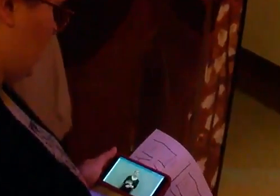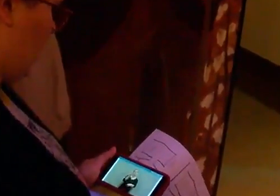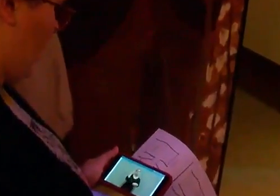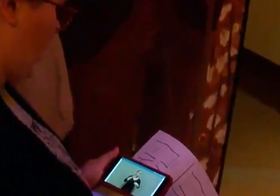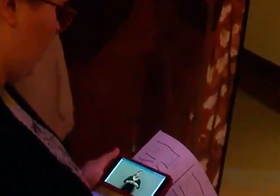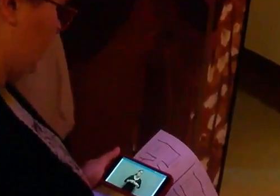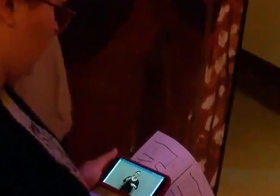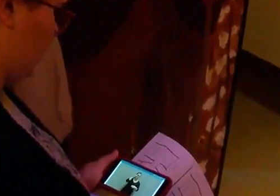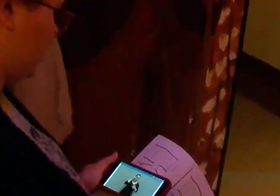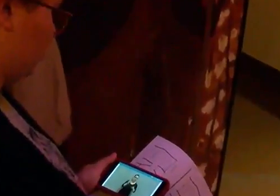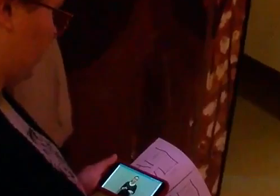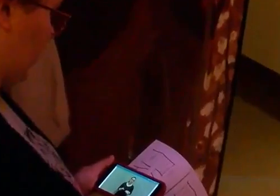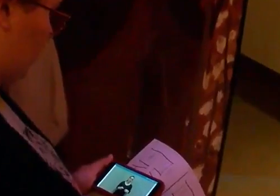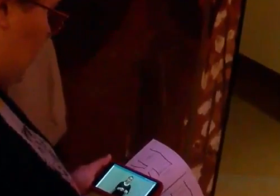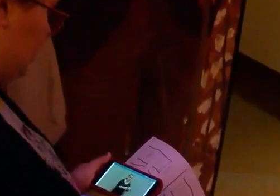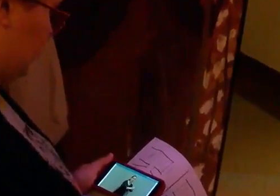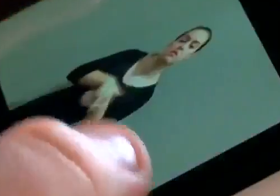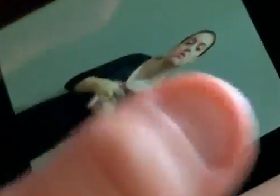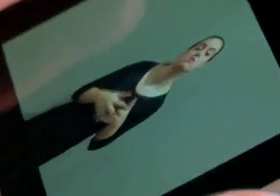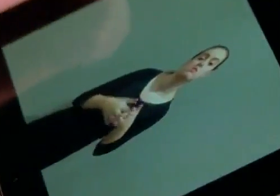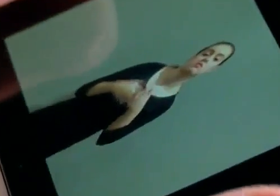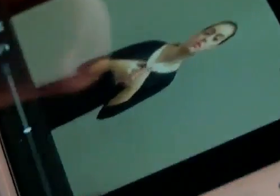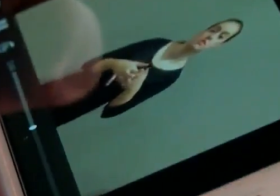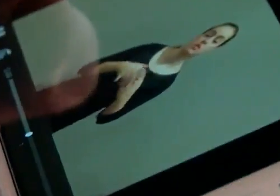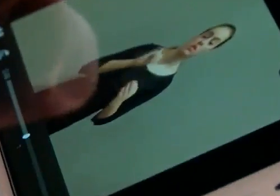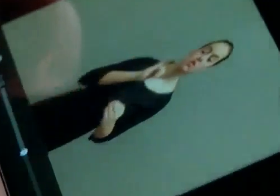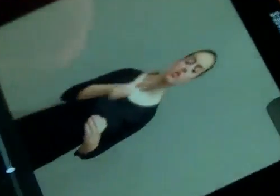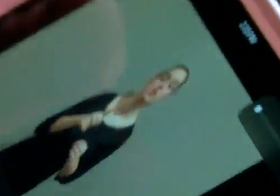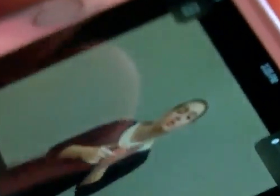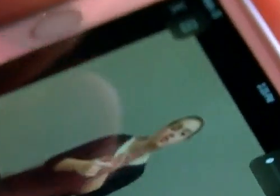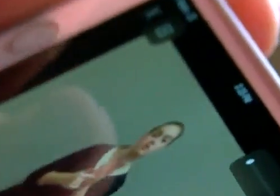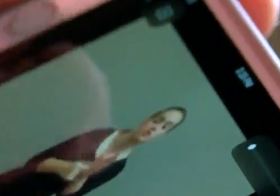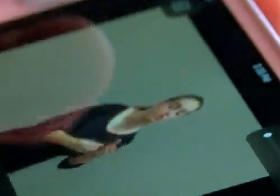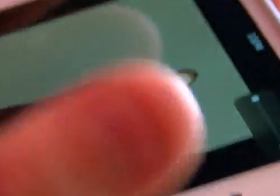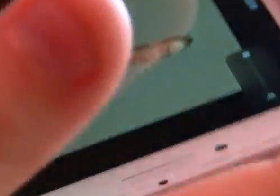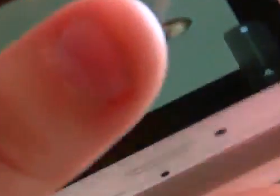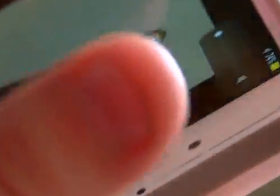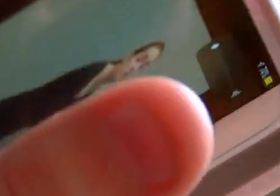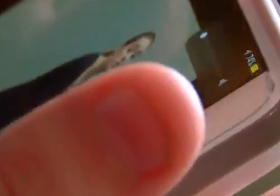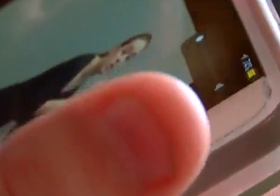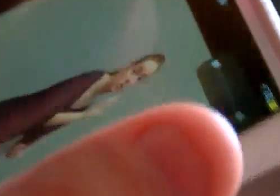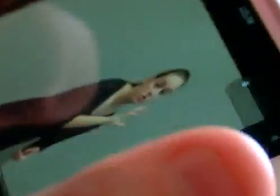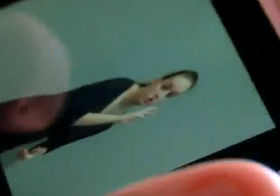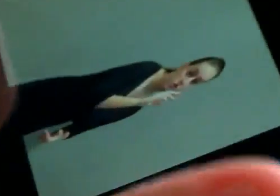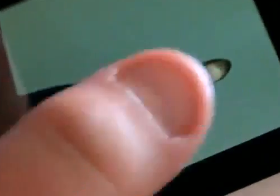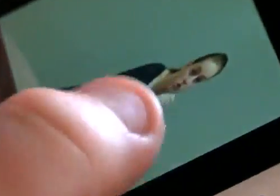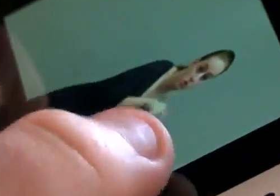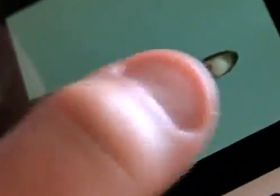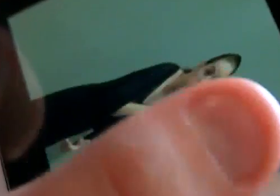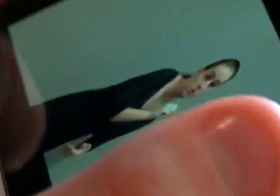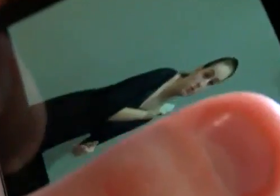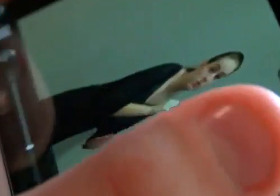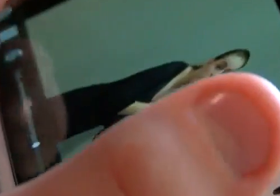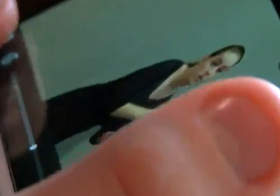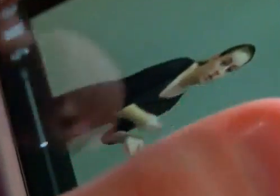and it's really comprehensive. It gives a lot more information than I'd ever get from just walking around. Paola Surro, 9 on your side.